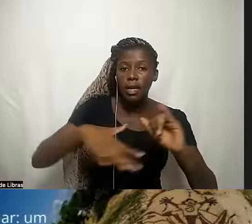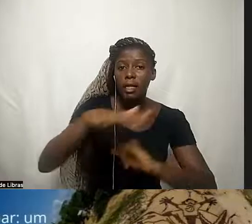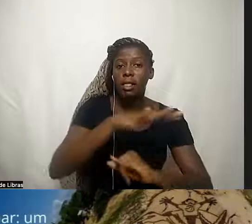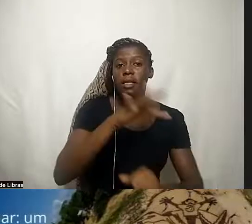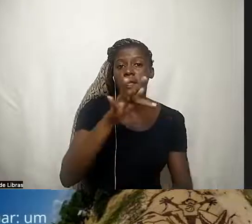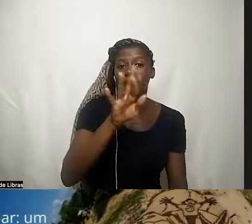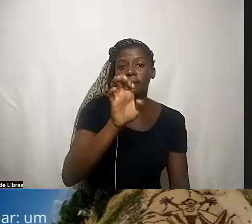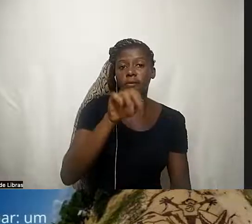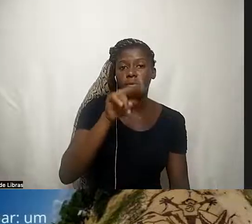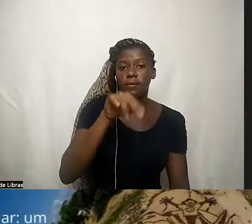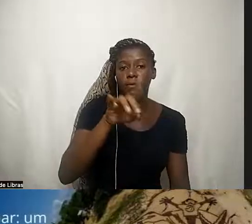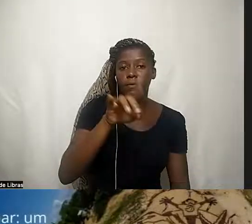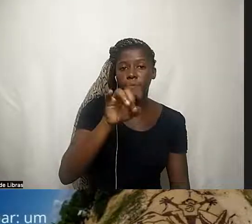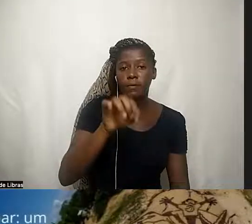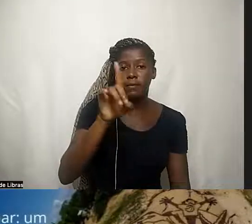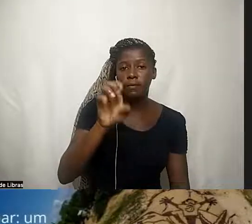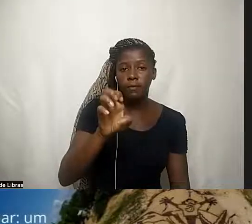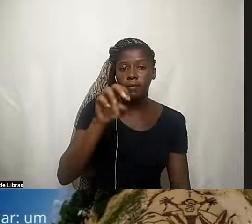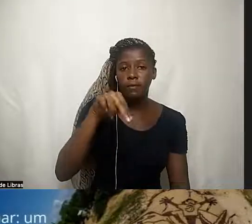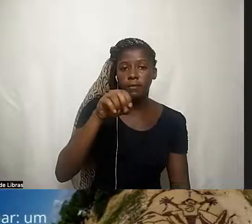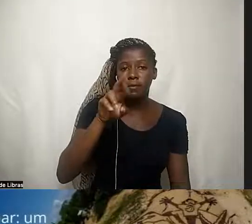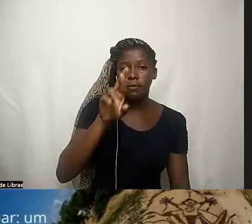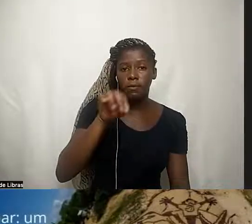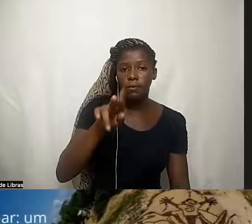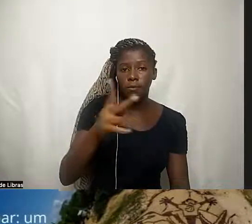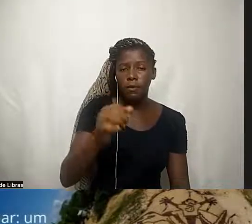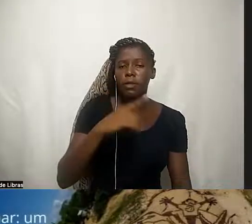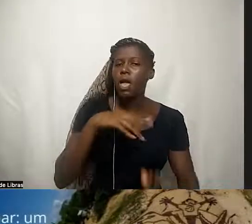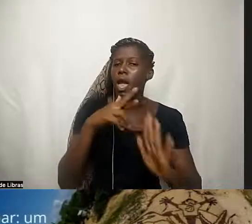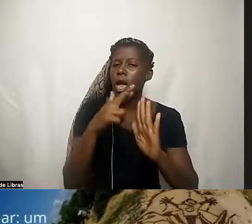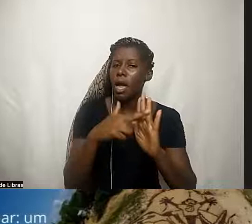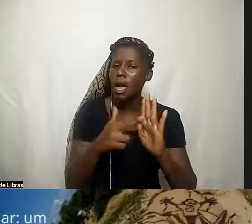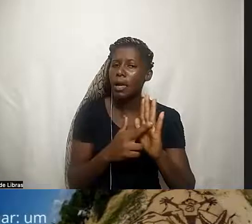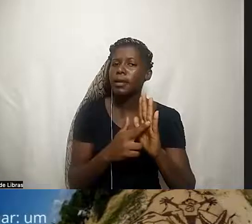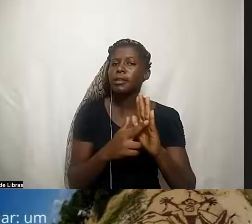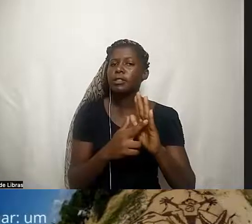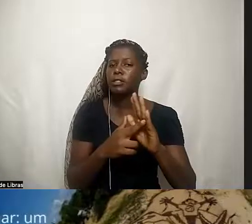the work of the Rotador project, because it